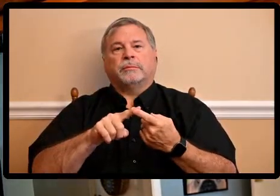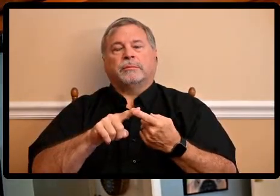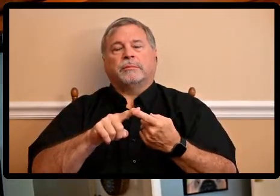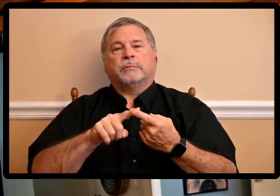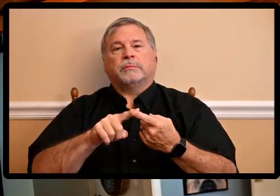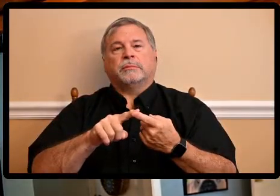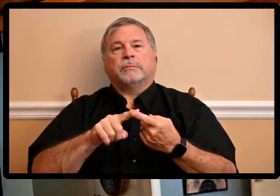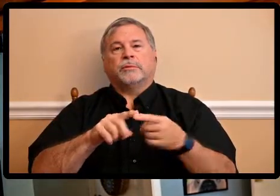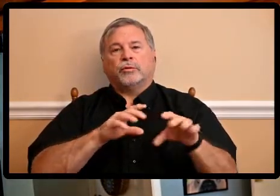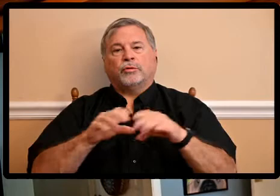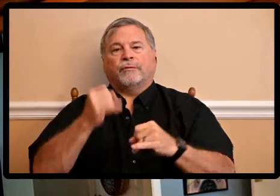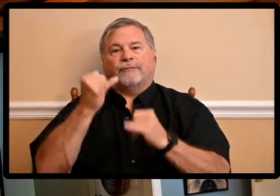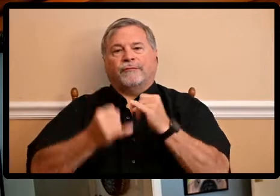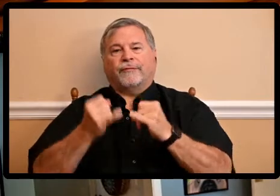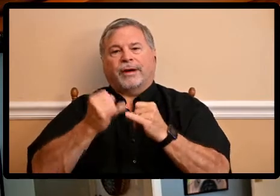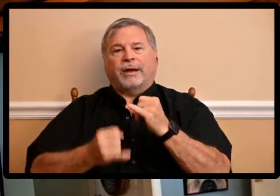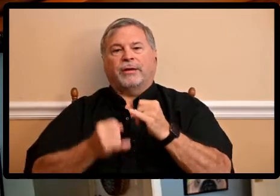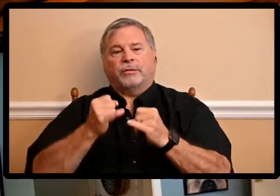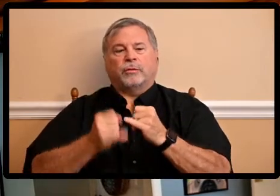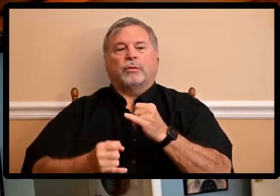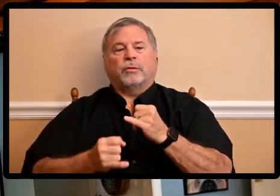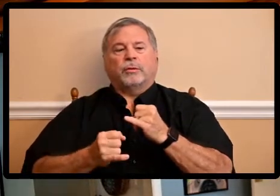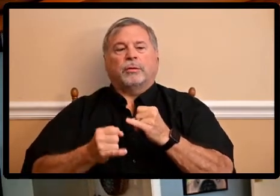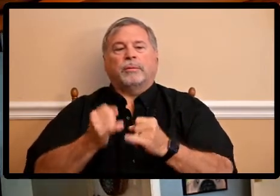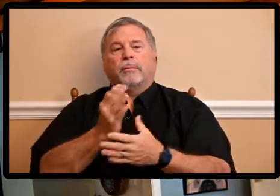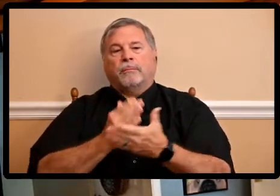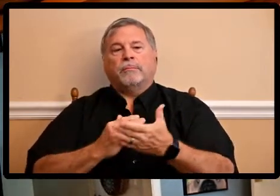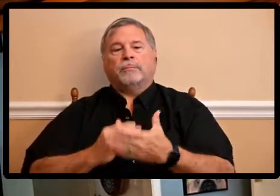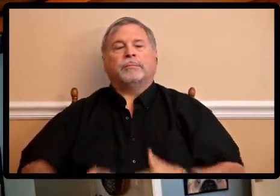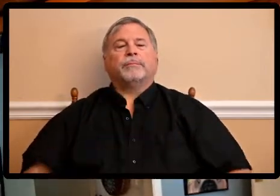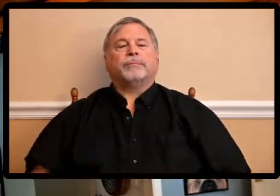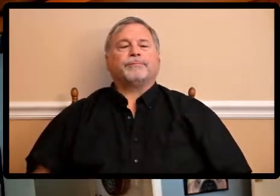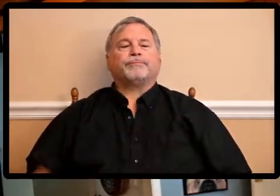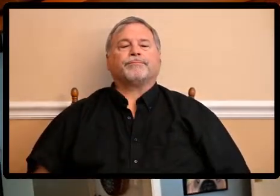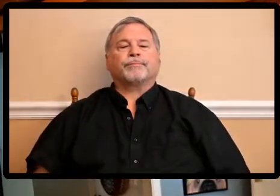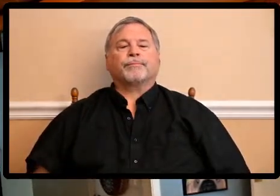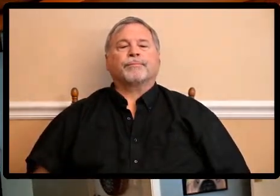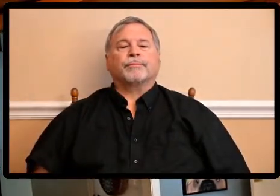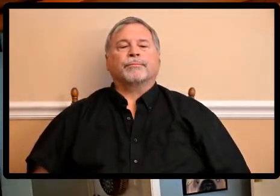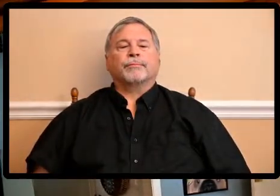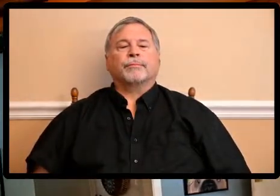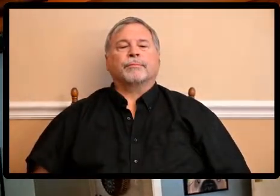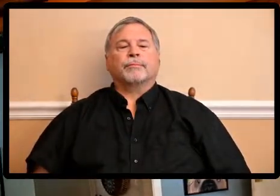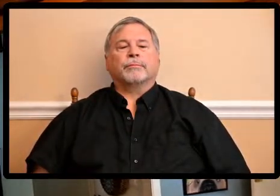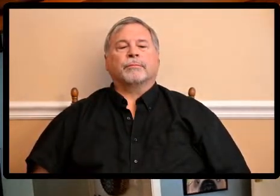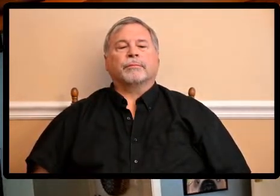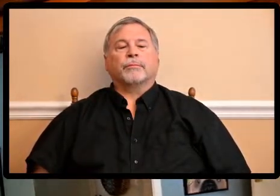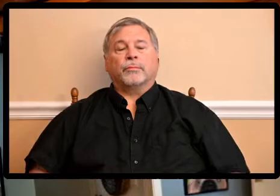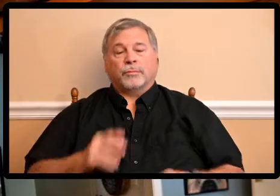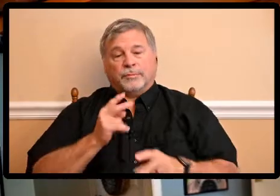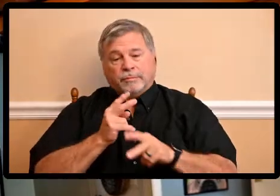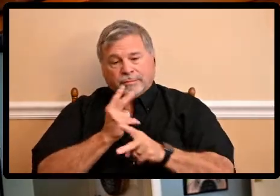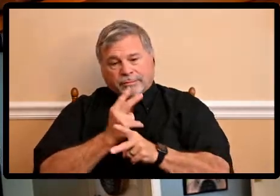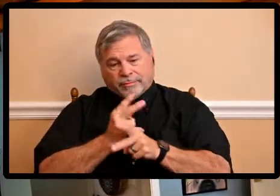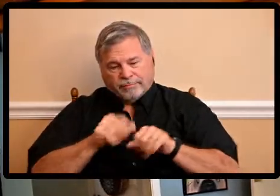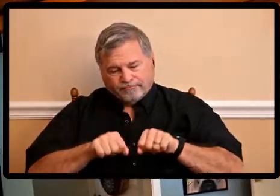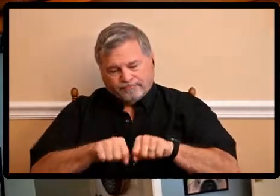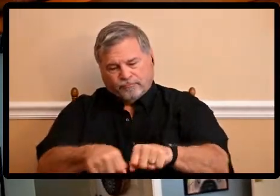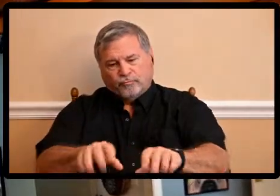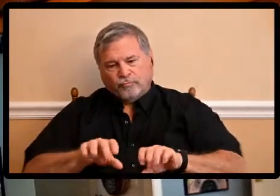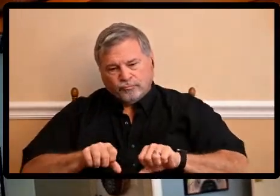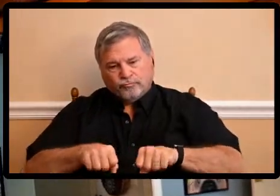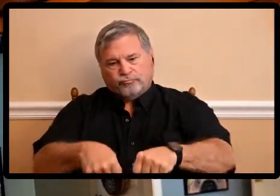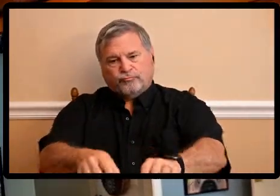do the final bit. But we're going to take this and we're going to keep rolling it out. Now you're going to get it to a